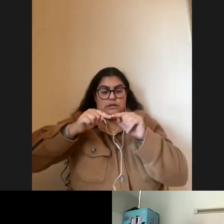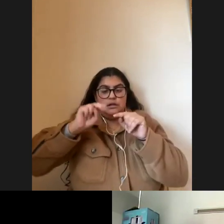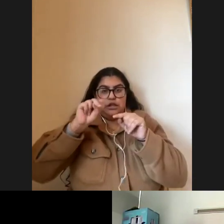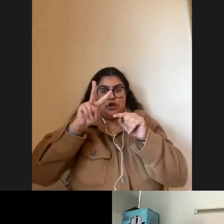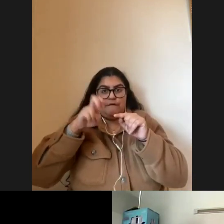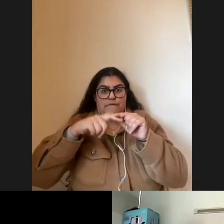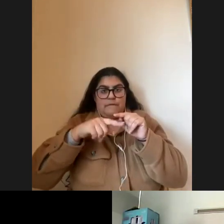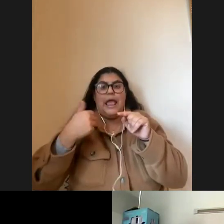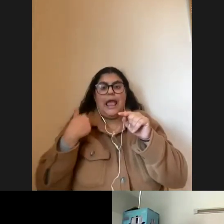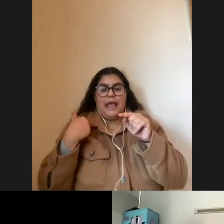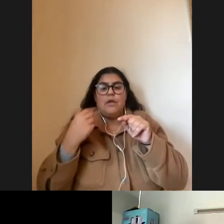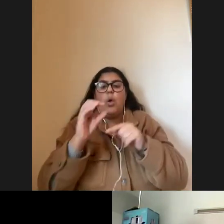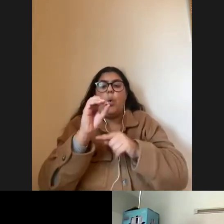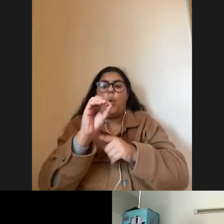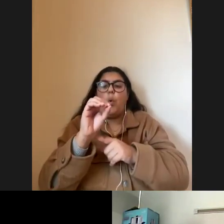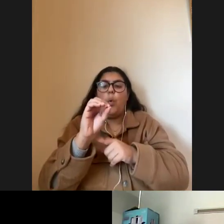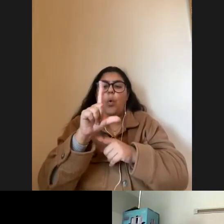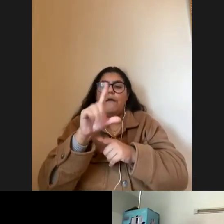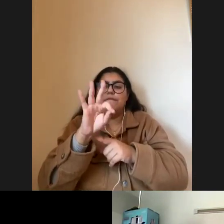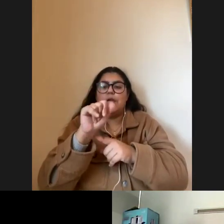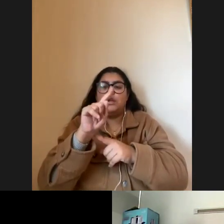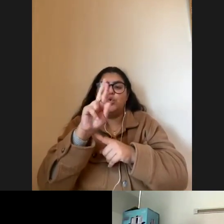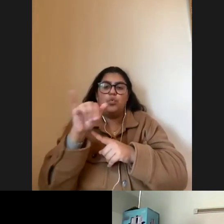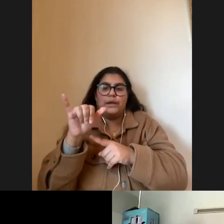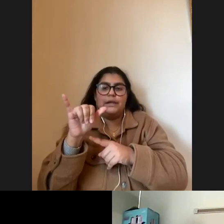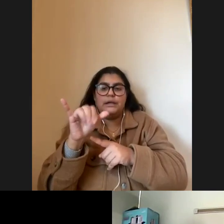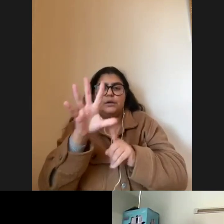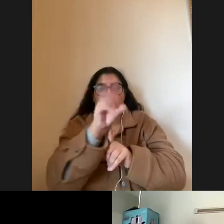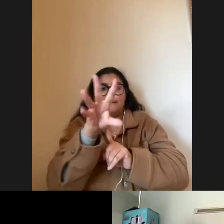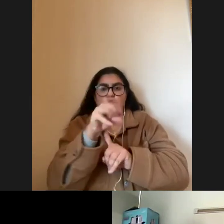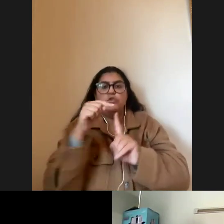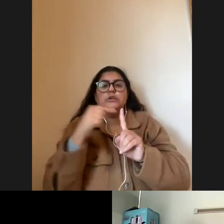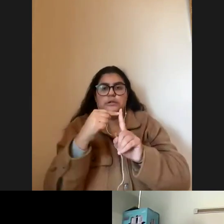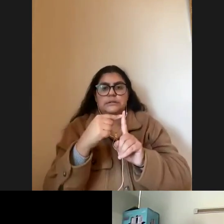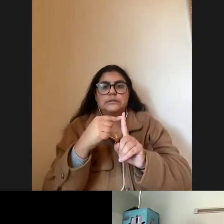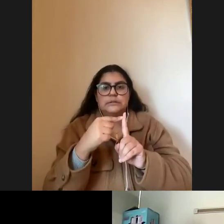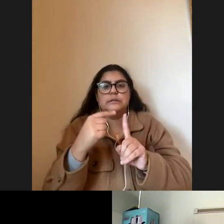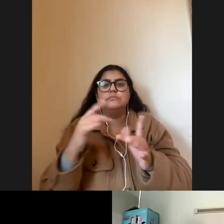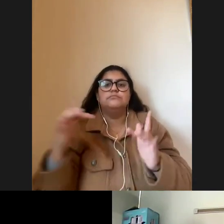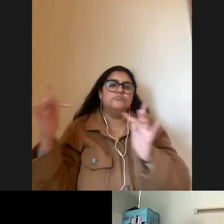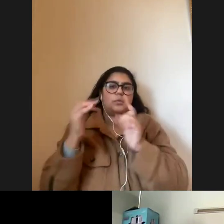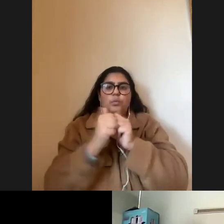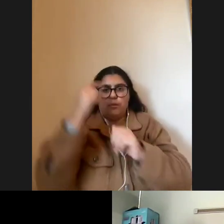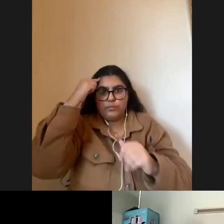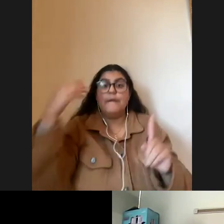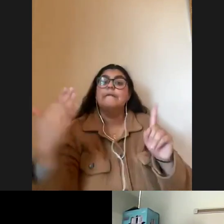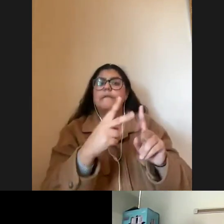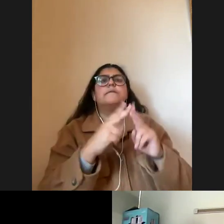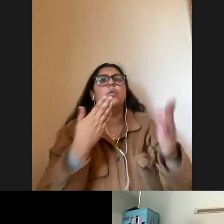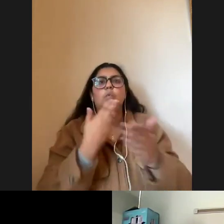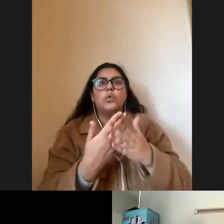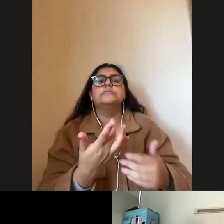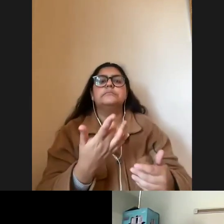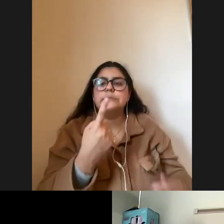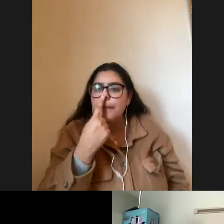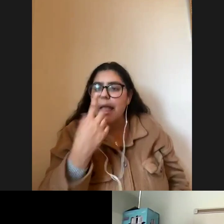olfactory receptors or scent receptors that connect to the brain. Fishes are really, really good at smelling and tasting. Catfishes, for